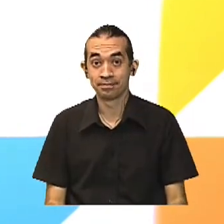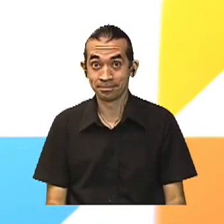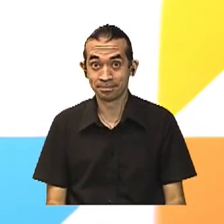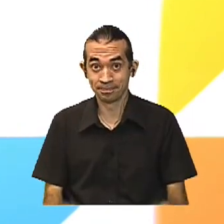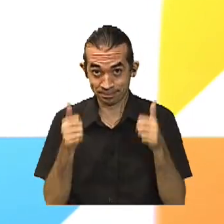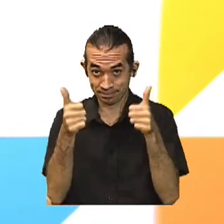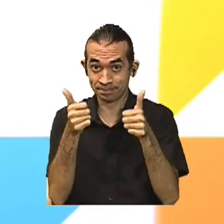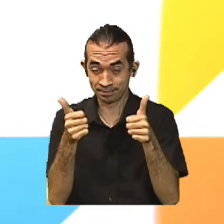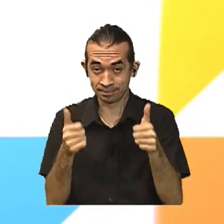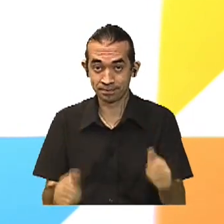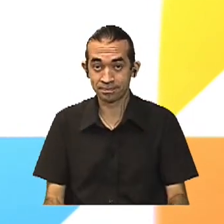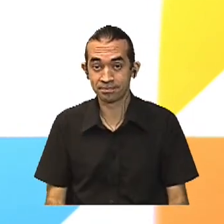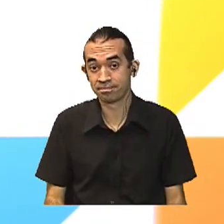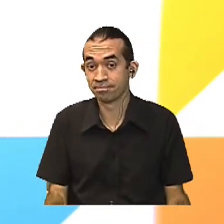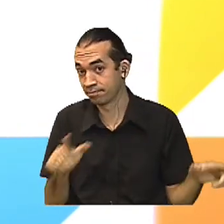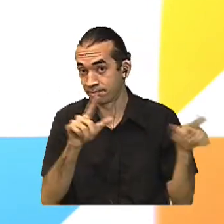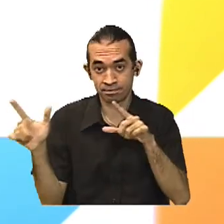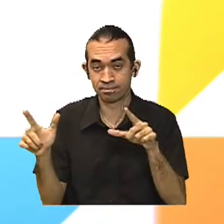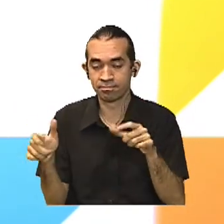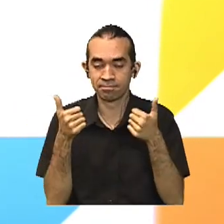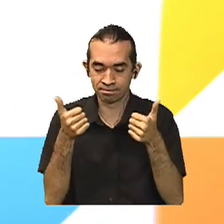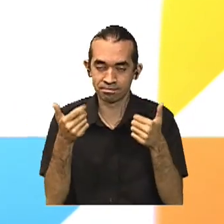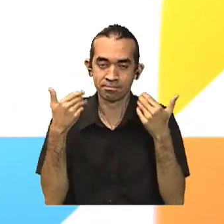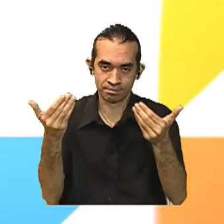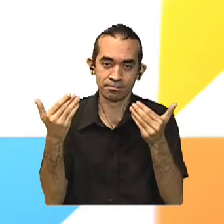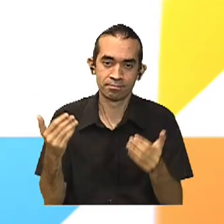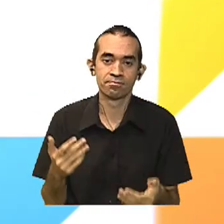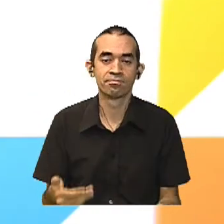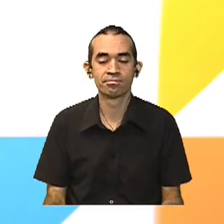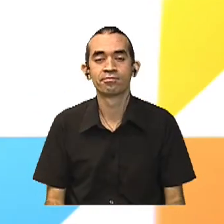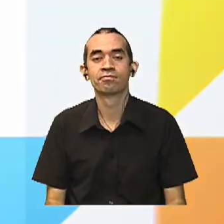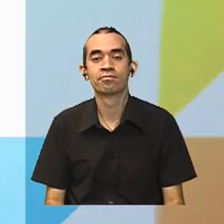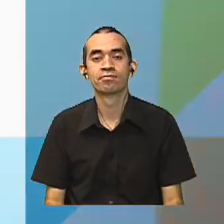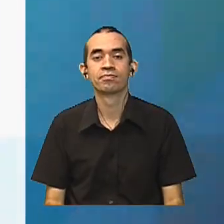Okay, ready? So let's do it.